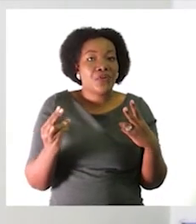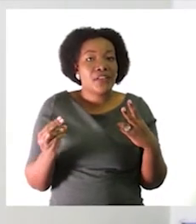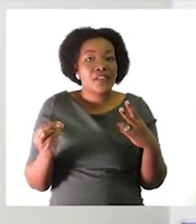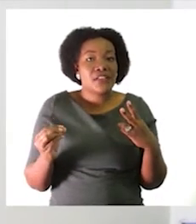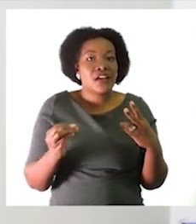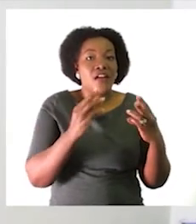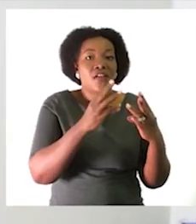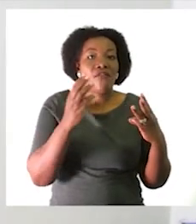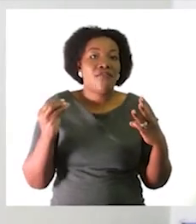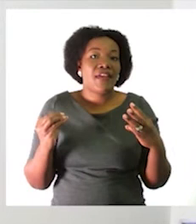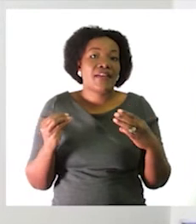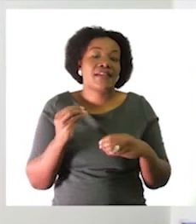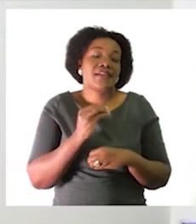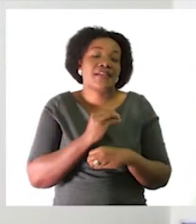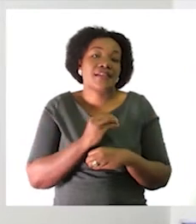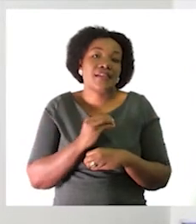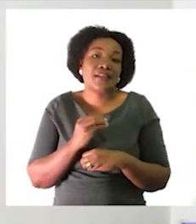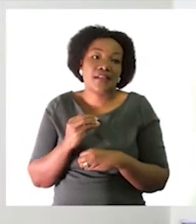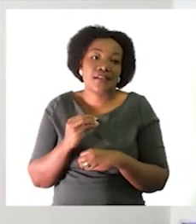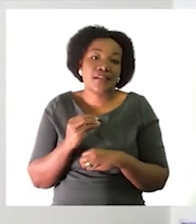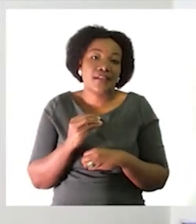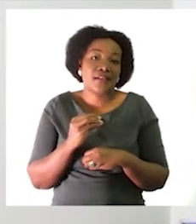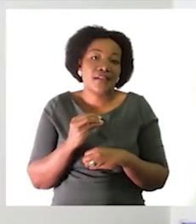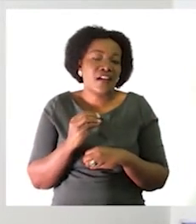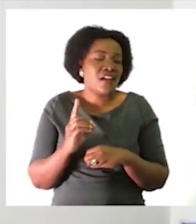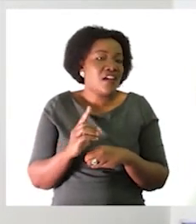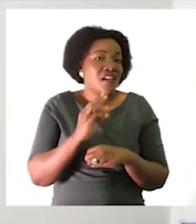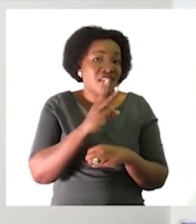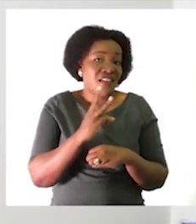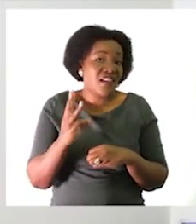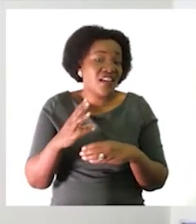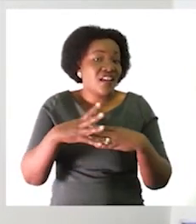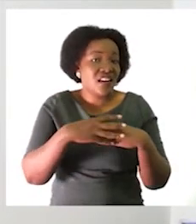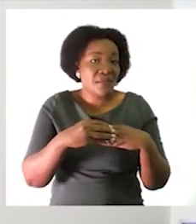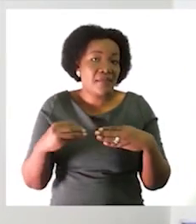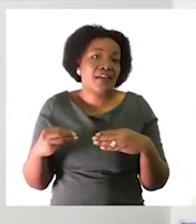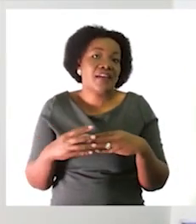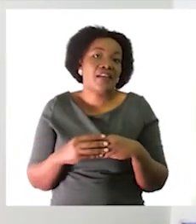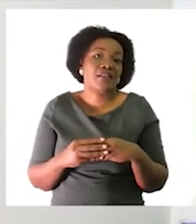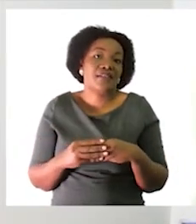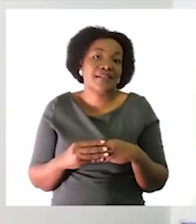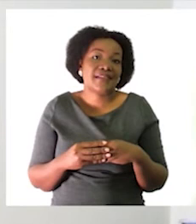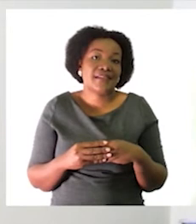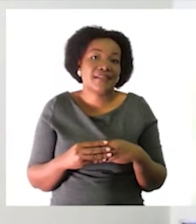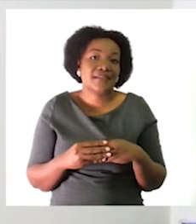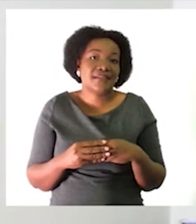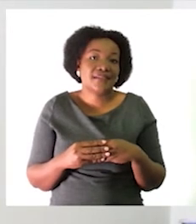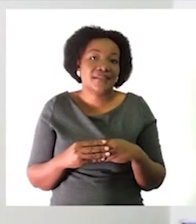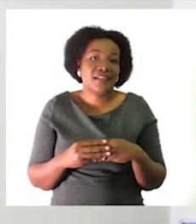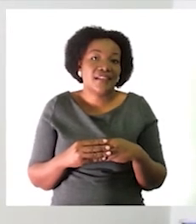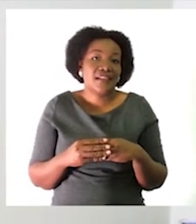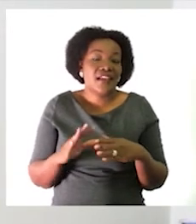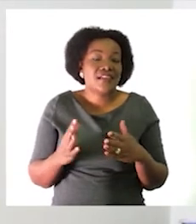30. So which means we will have 30, but 30 what? 30 Namibian dollars. So that is how